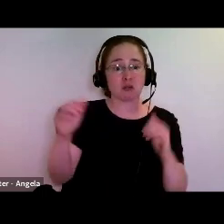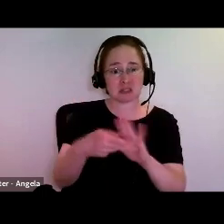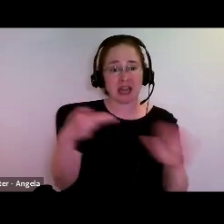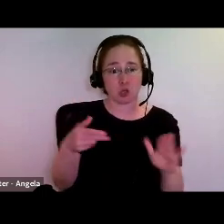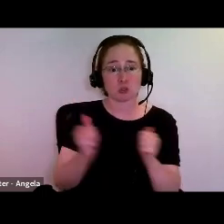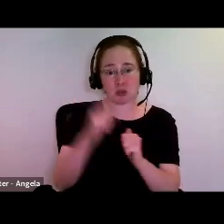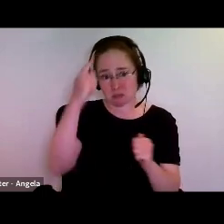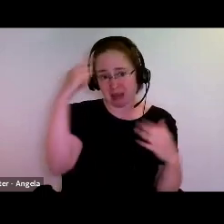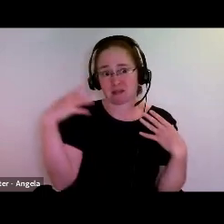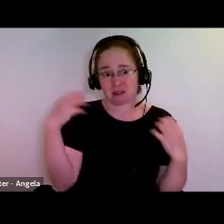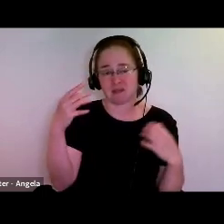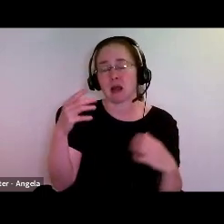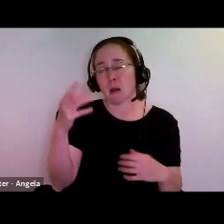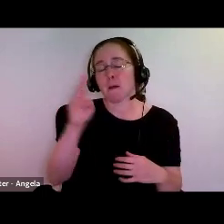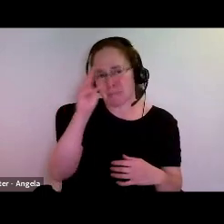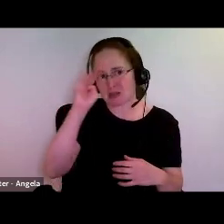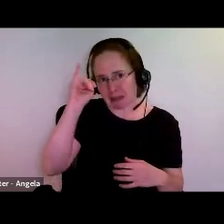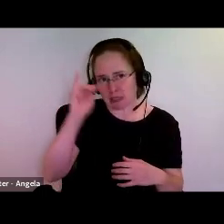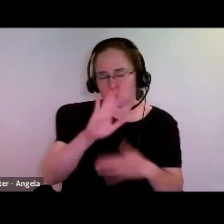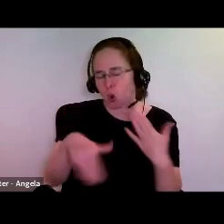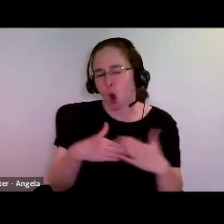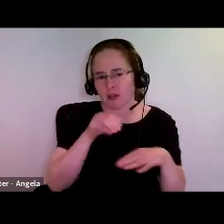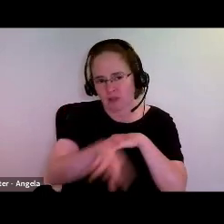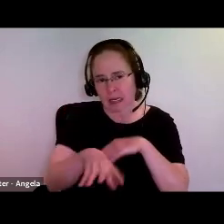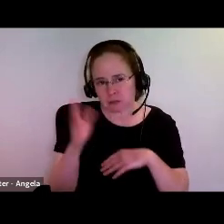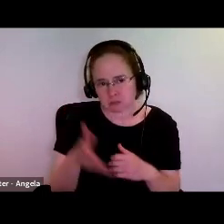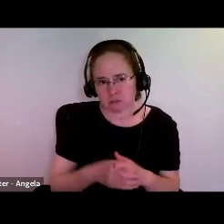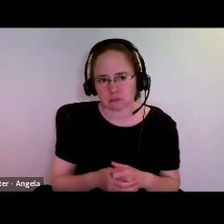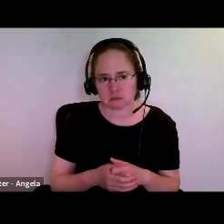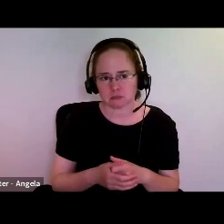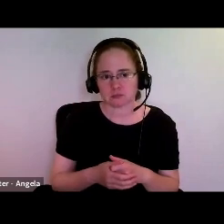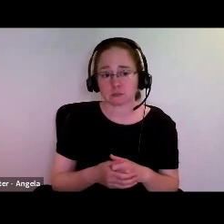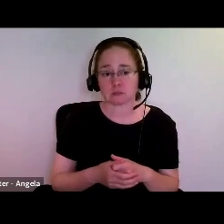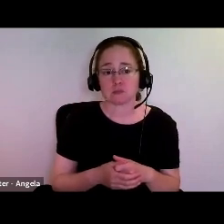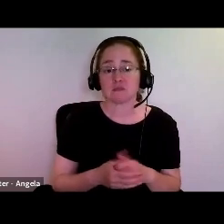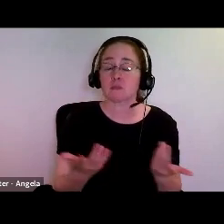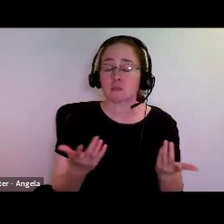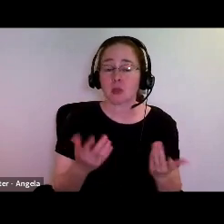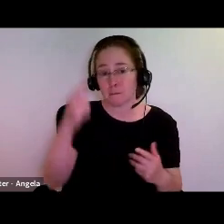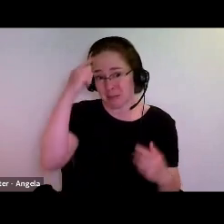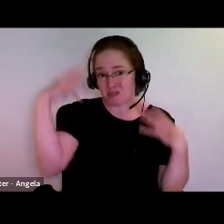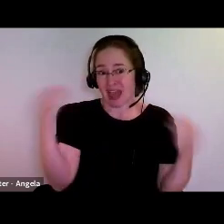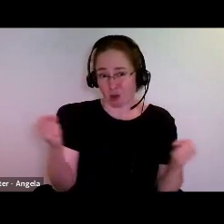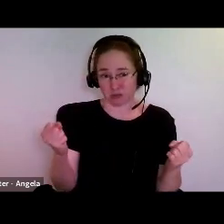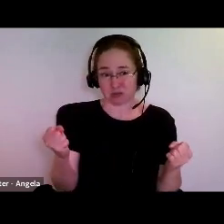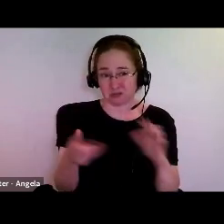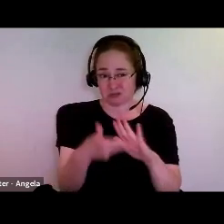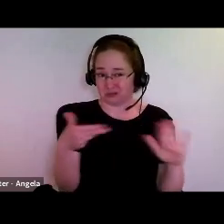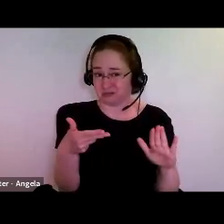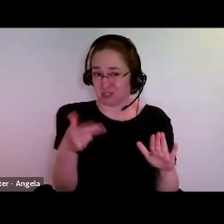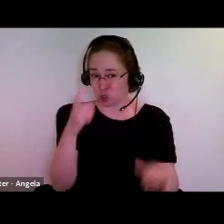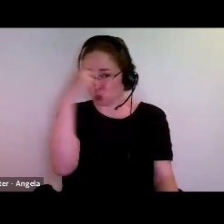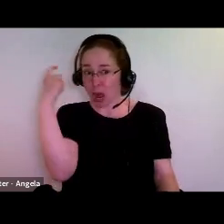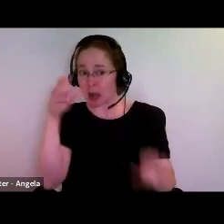we're all affected. We also believe firmly that the trauma of having a mental health condition can be turned